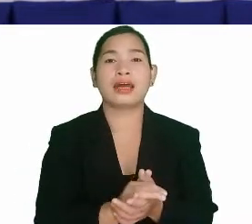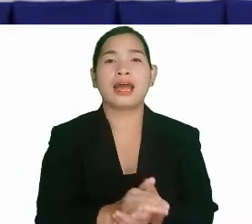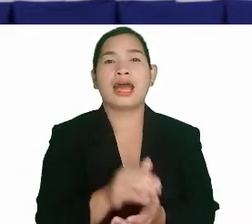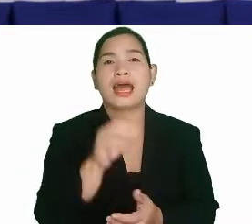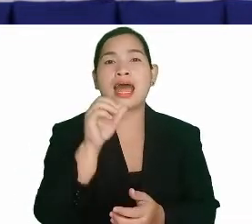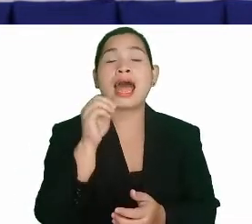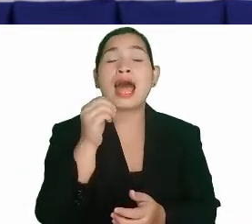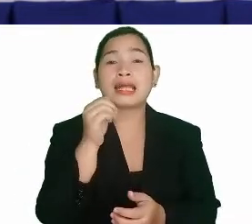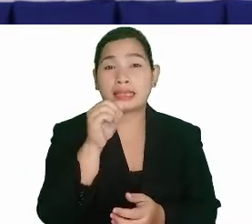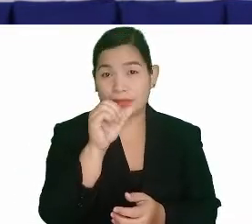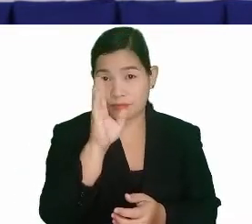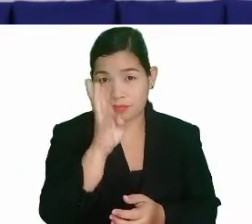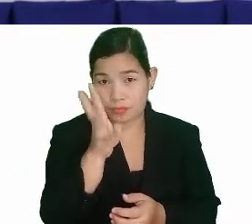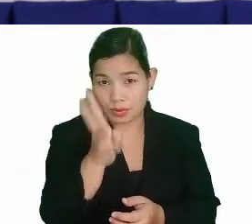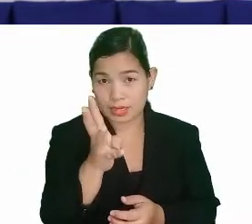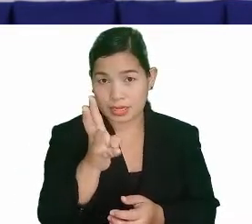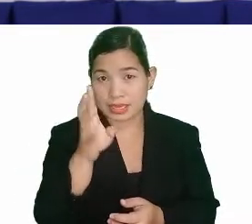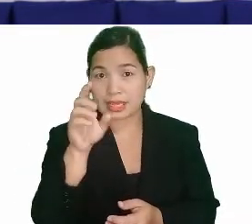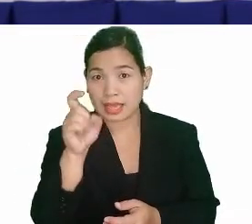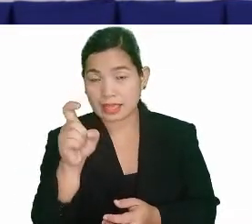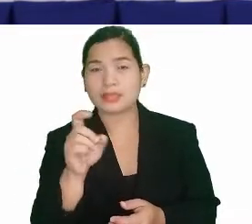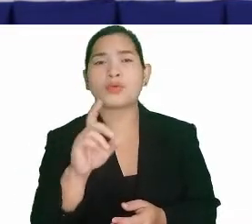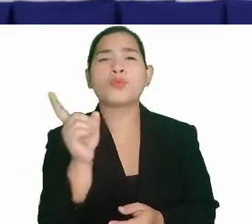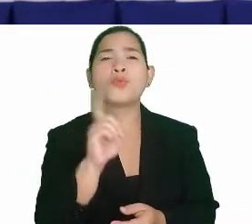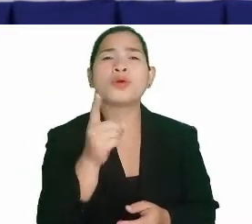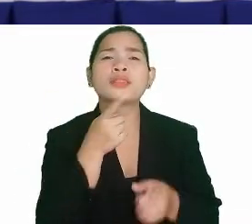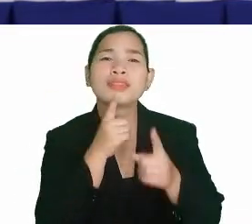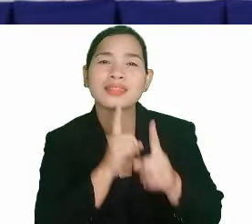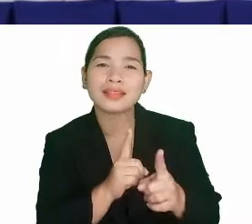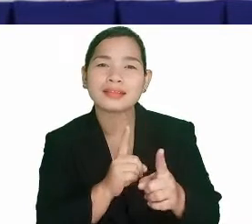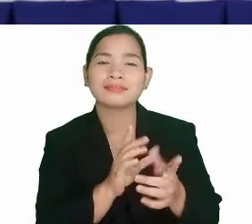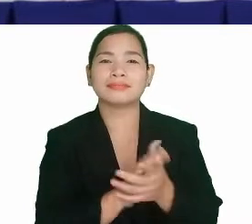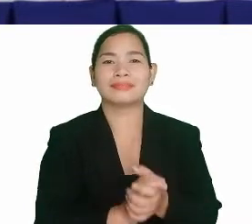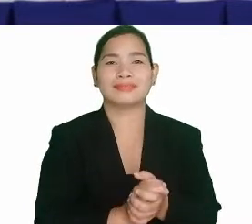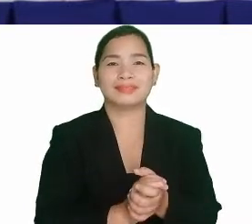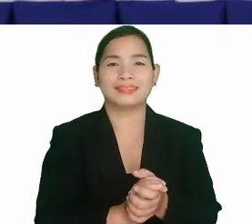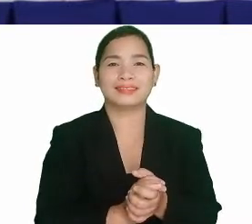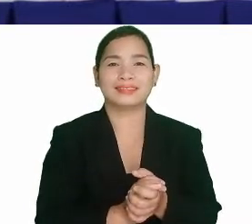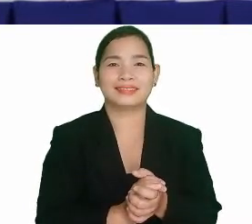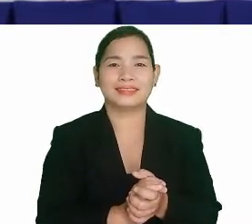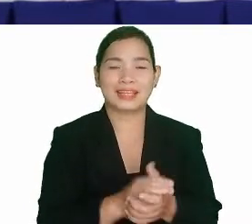power, which is 40x. The answer?